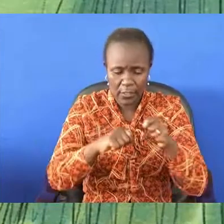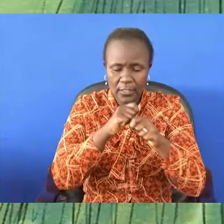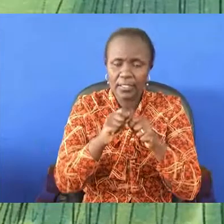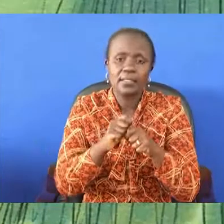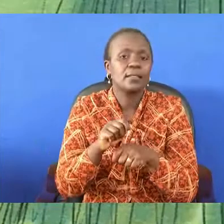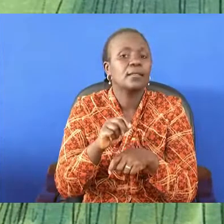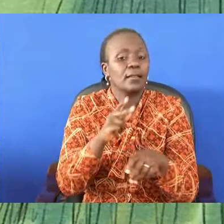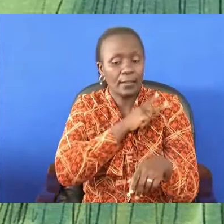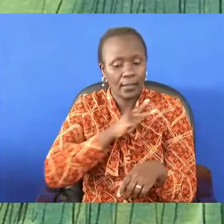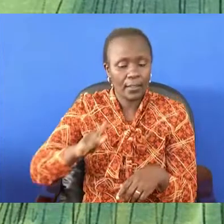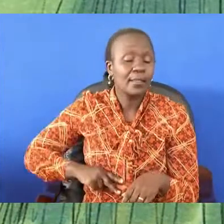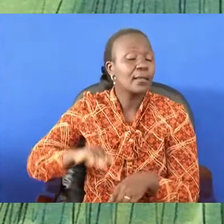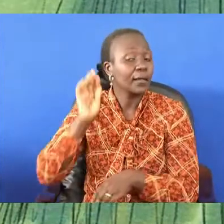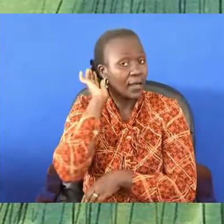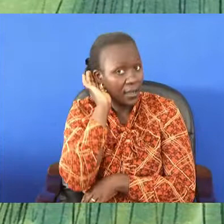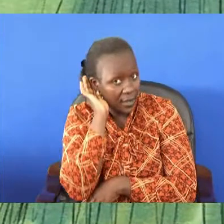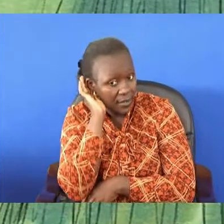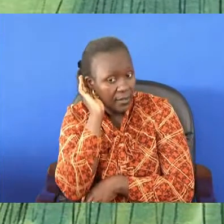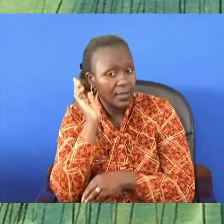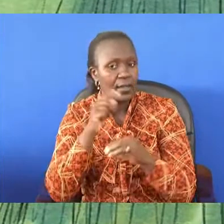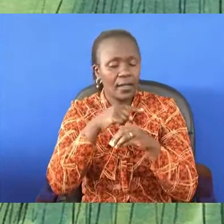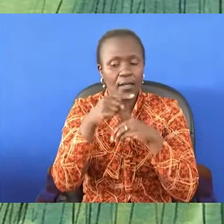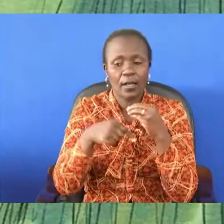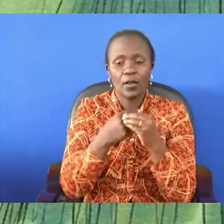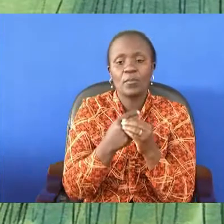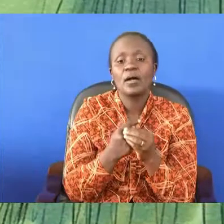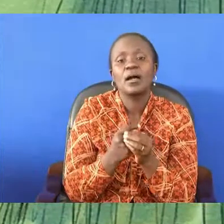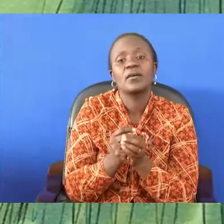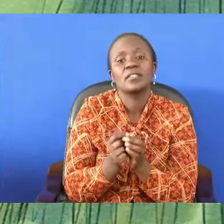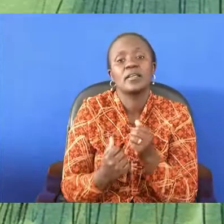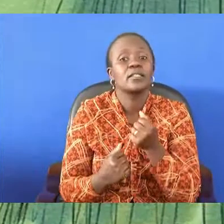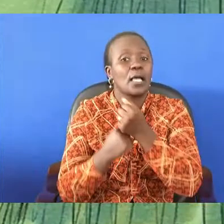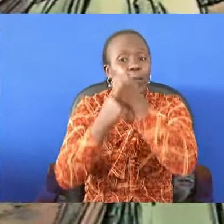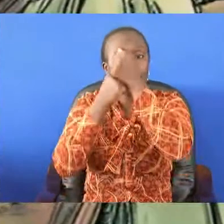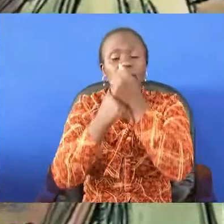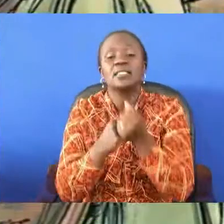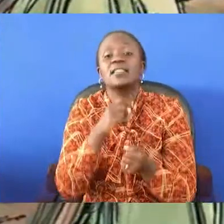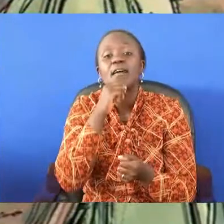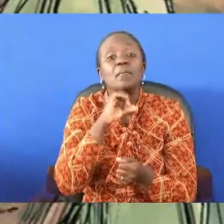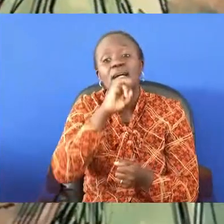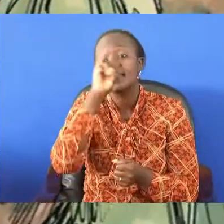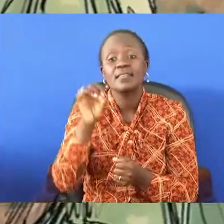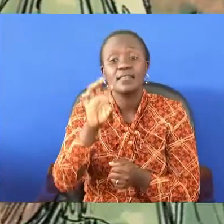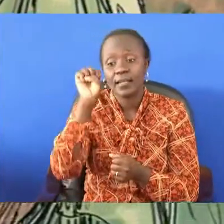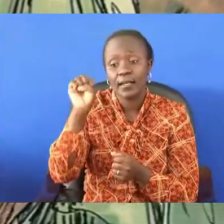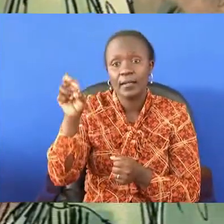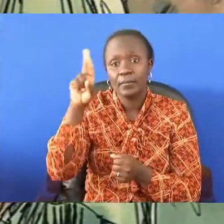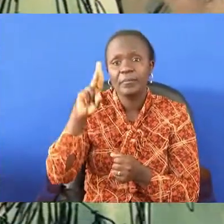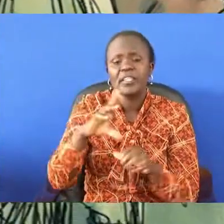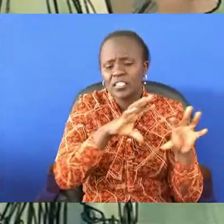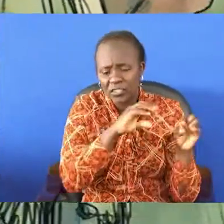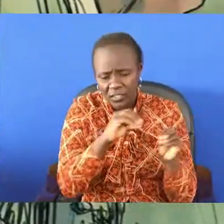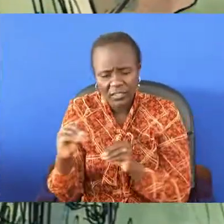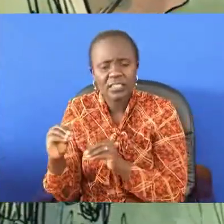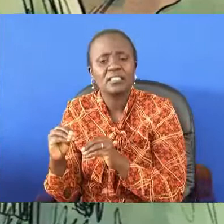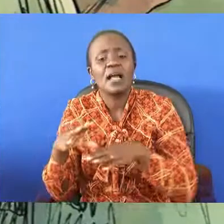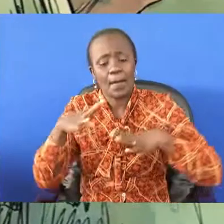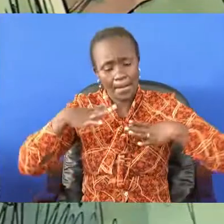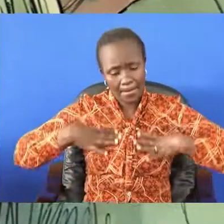king heard him. The king was in the side of Jeremiah this time. He told him, take 30